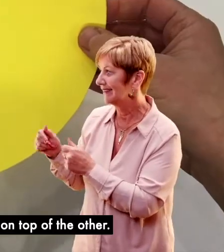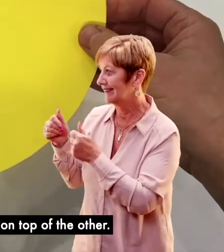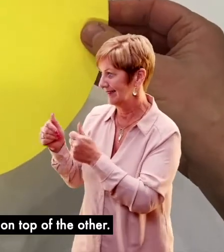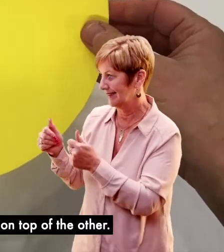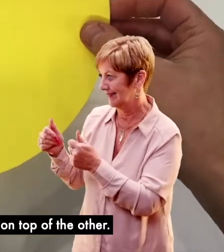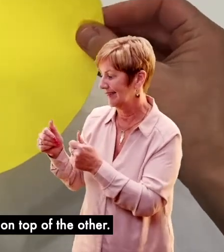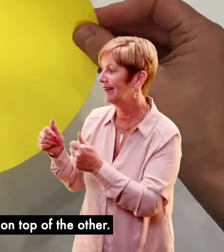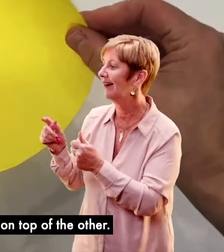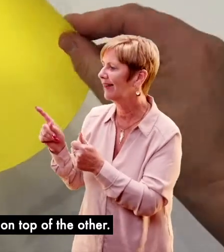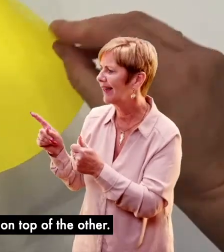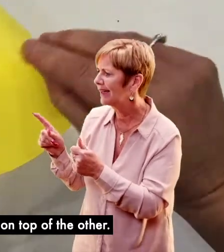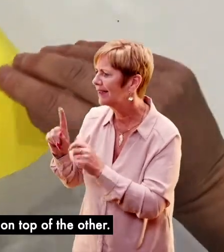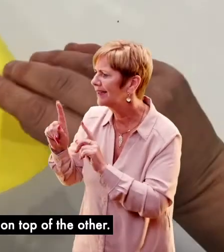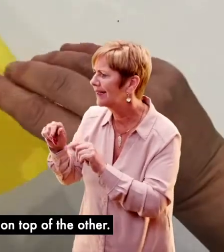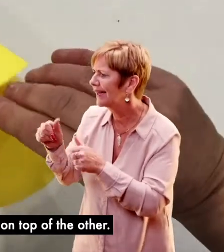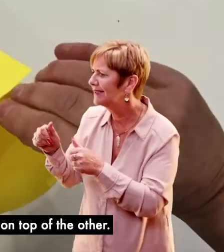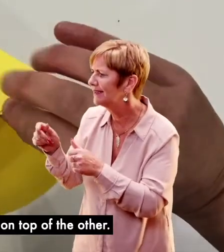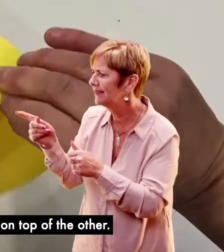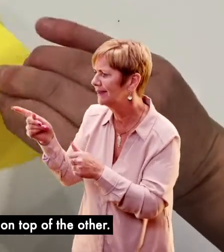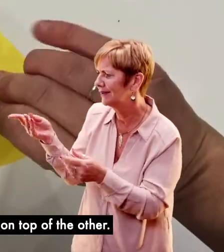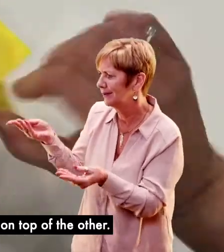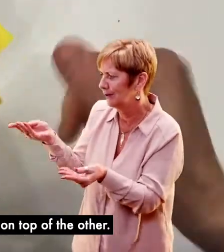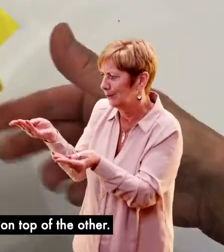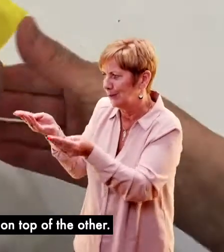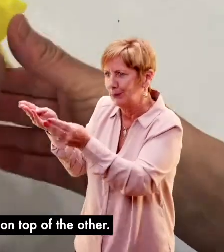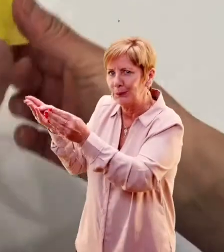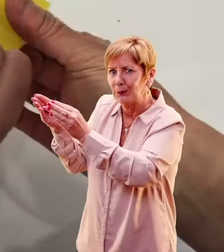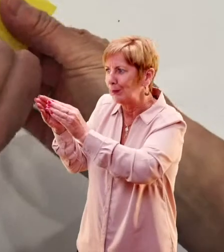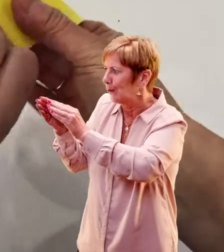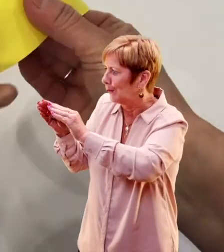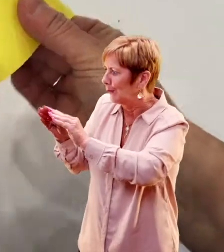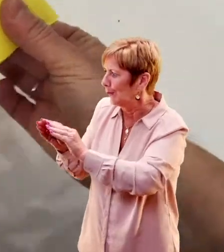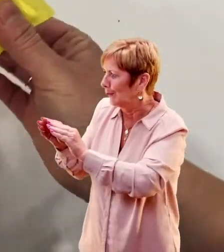Take both ends of your semicircle and fold one on top of the other.